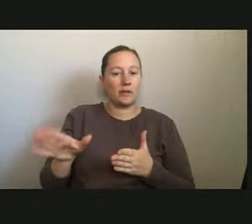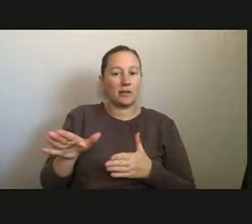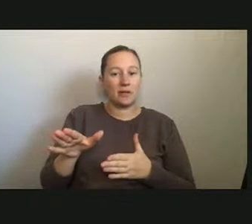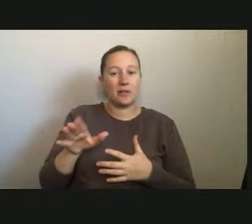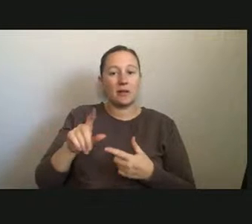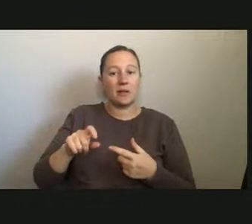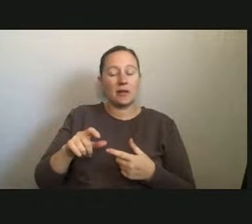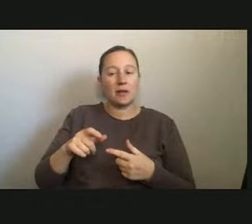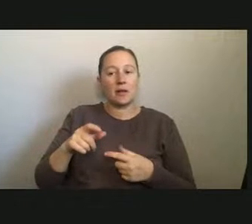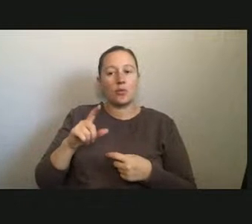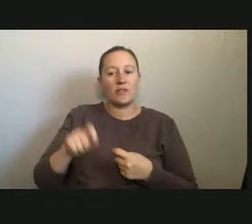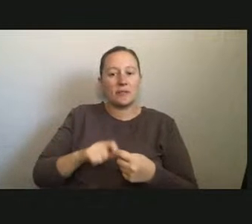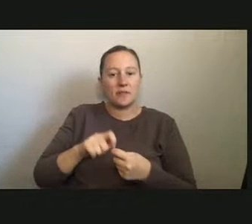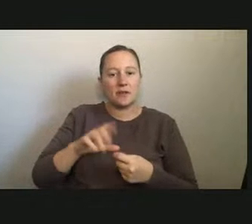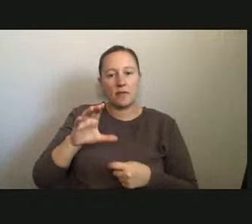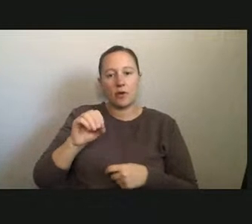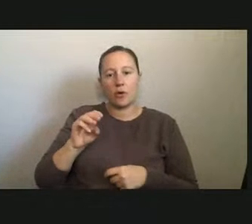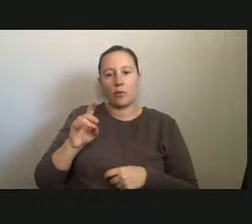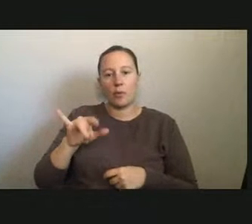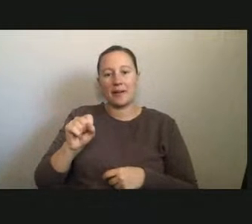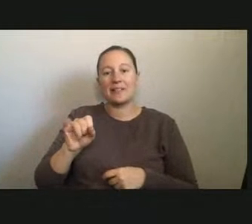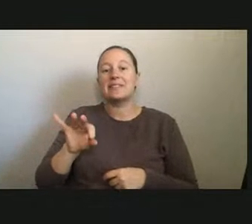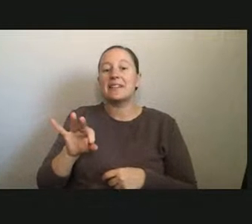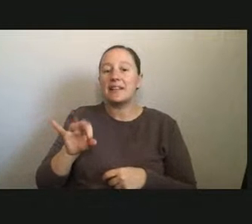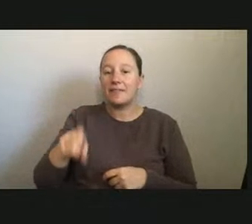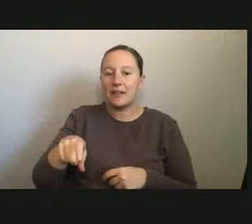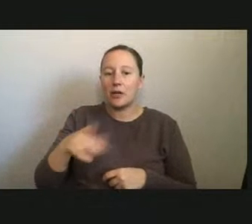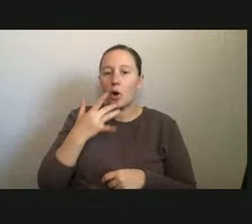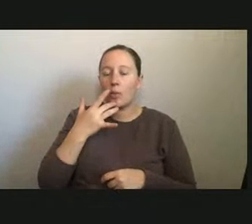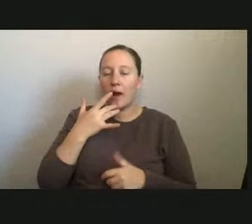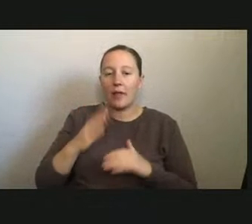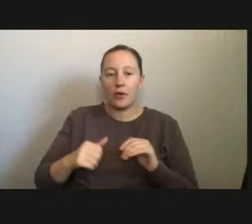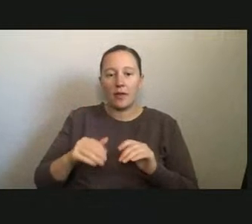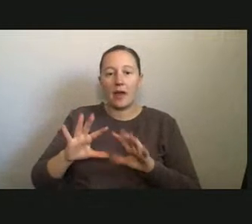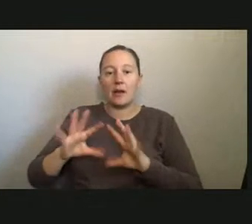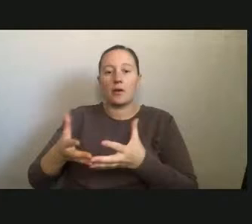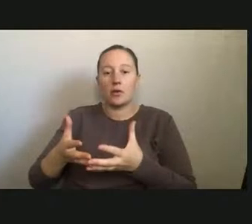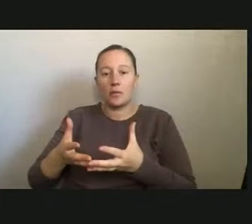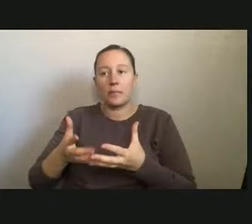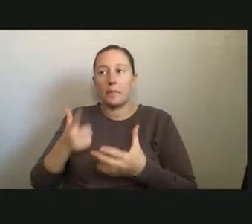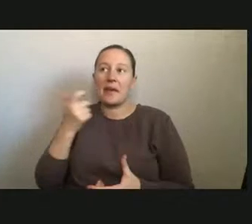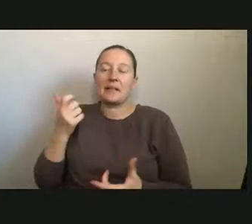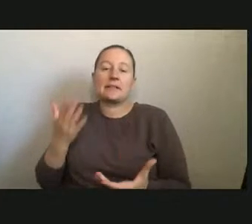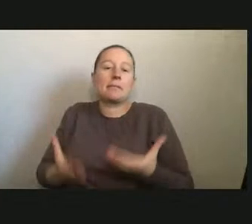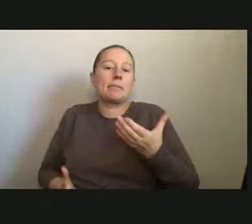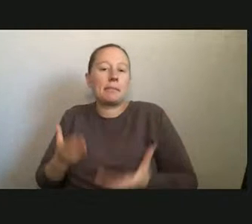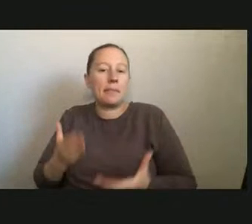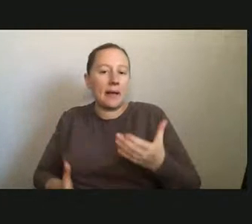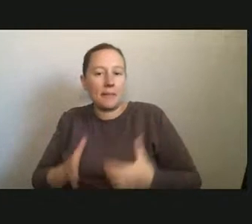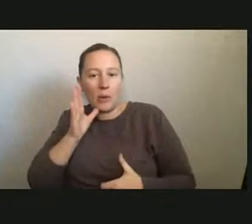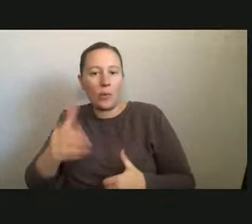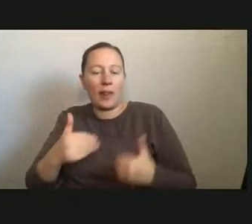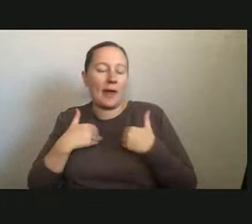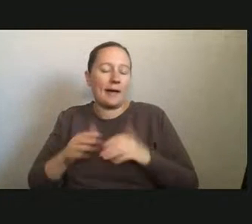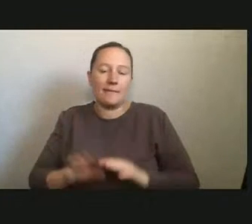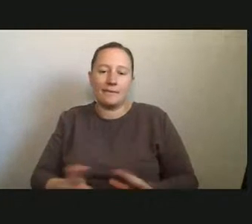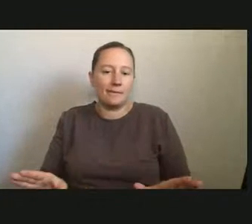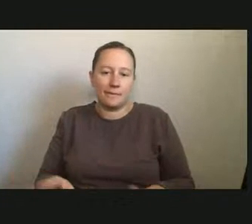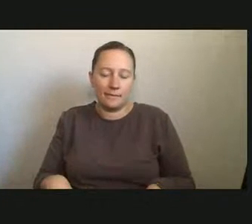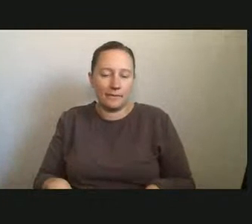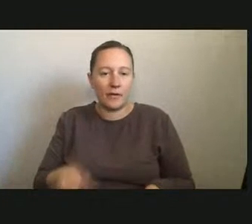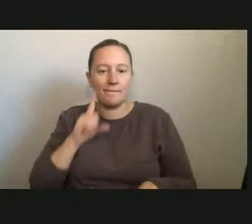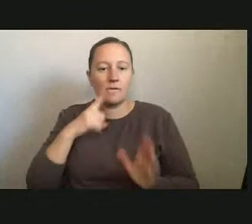certain comorbidities if needed, rather than excluding people based on the likelihood of those comorbidities. So